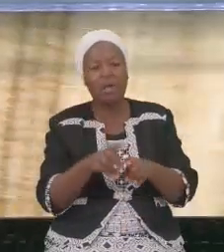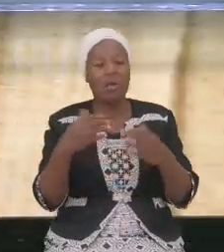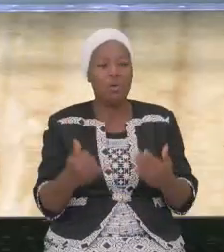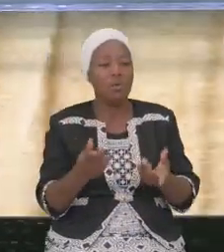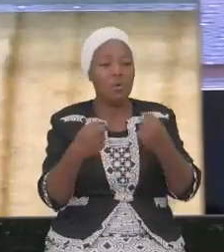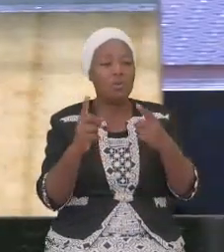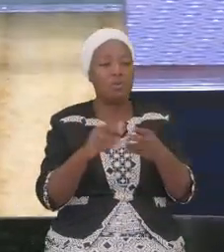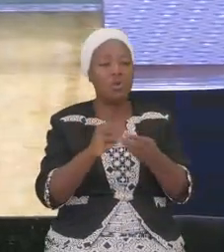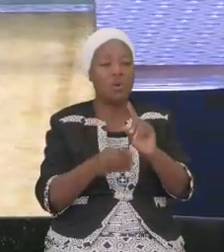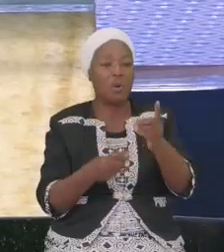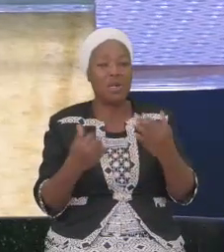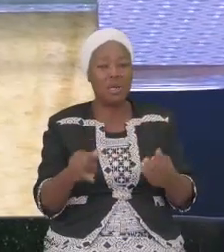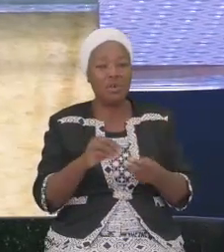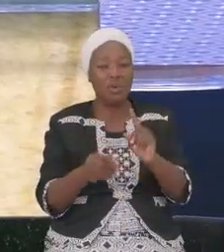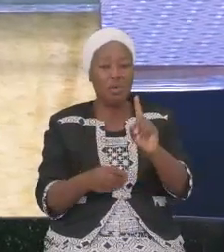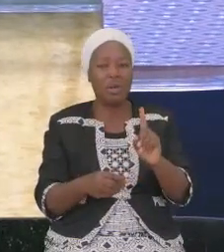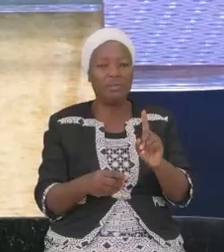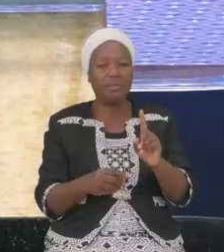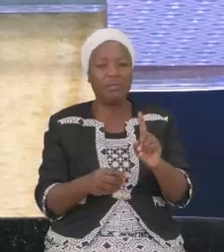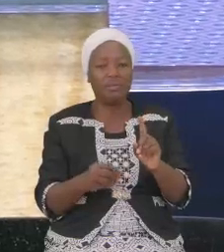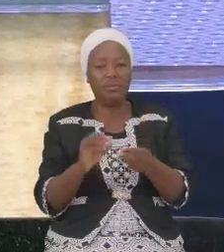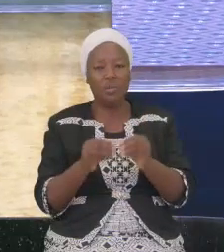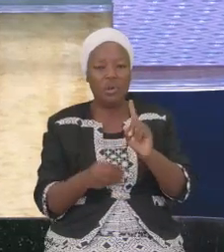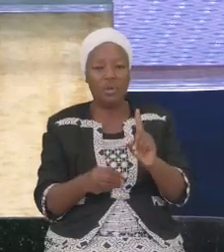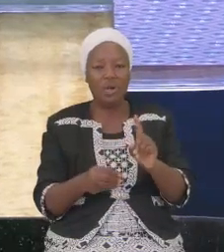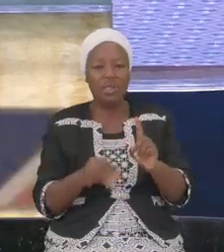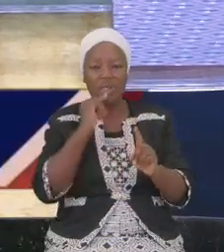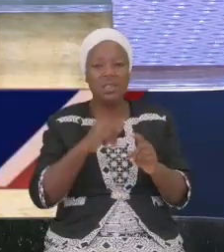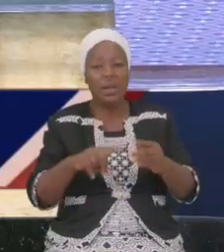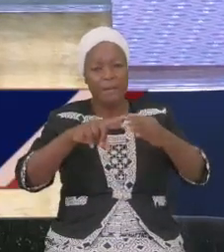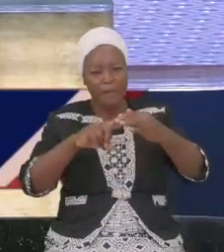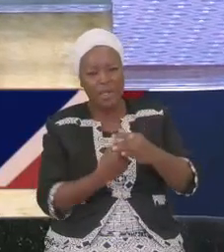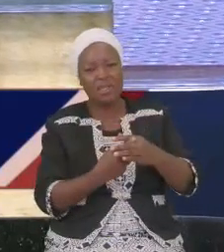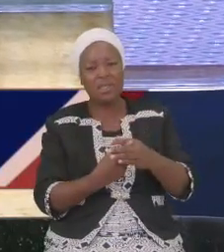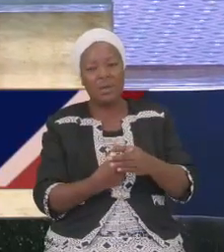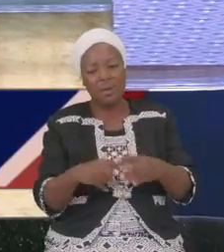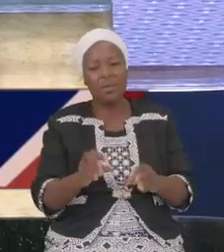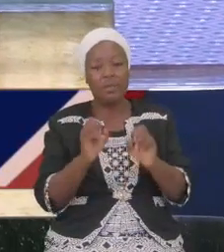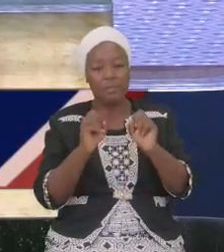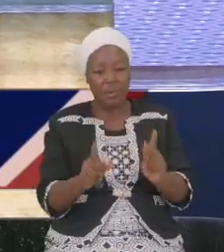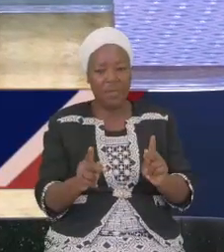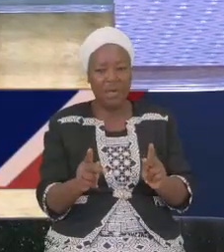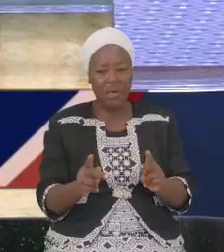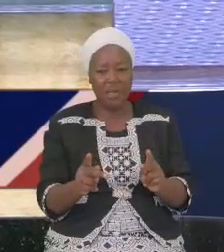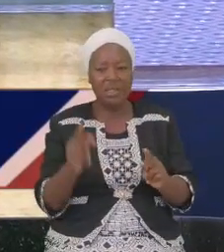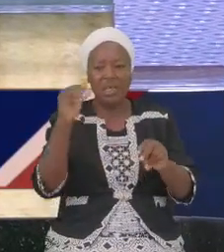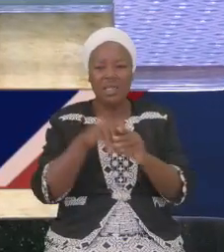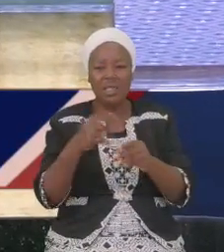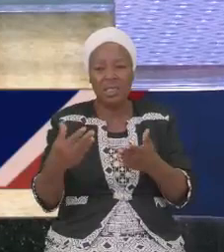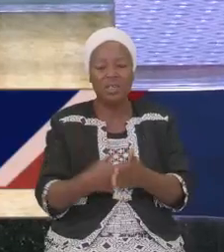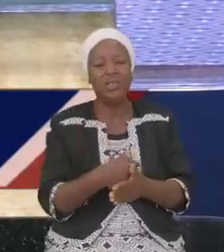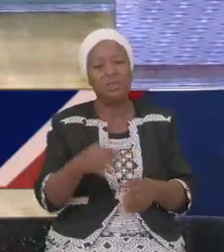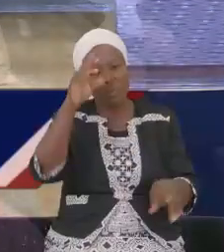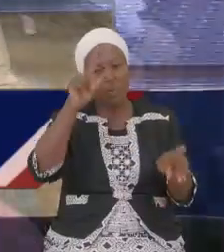to number one now. Number one, we're coming to the basic privileges in the new